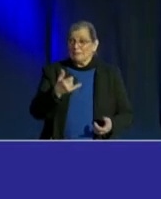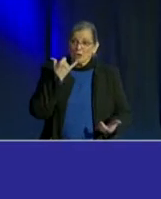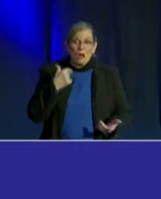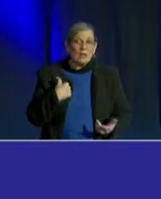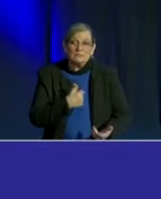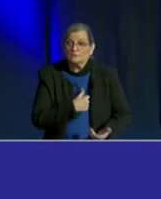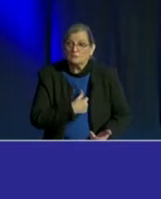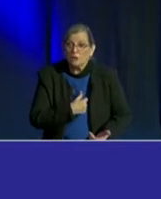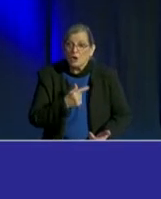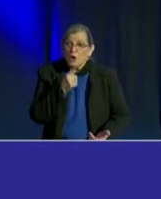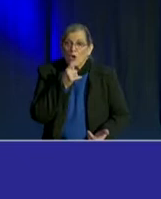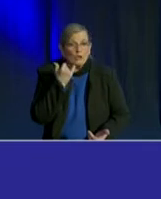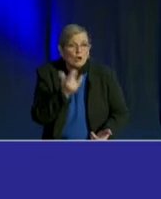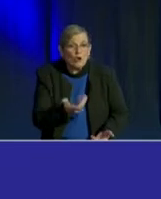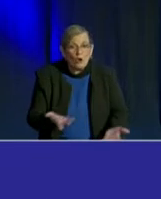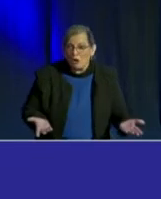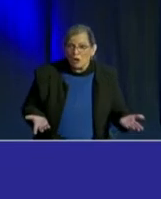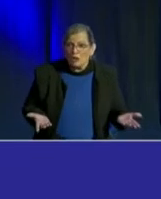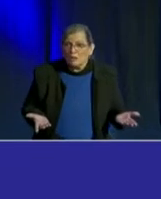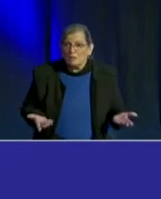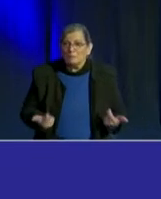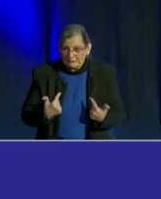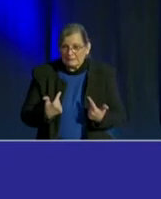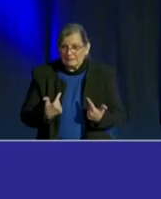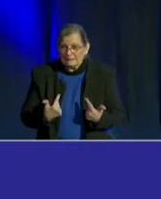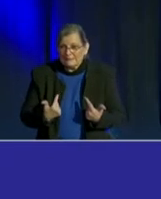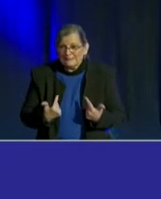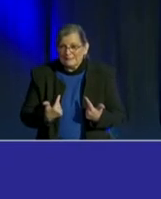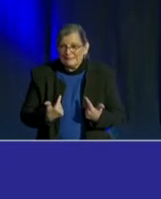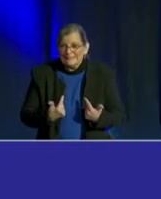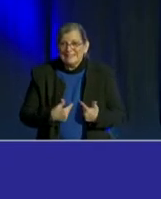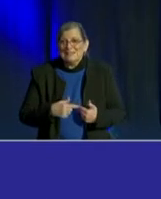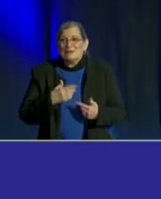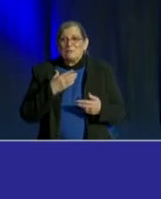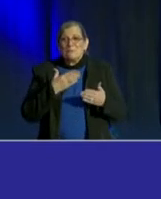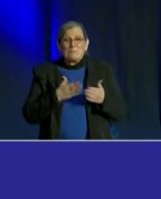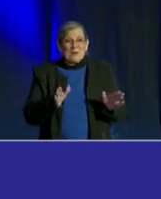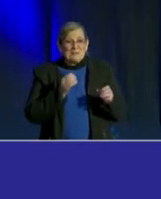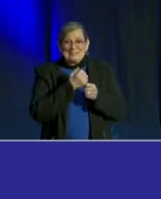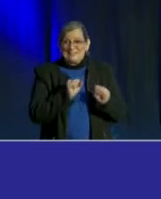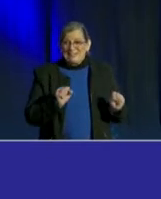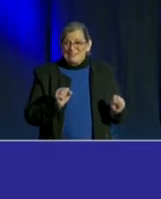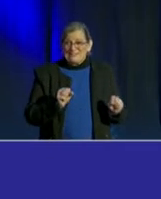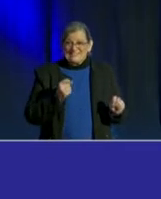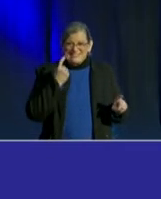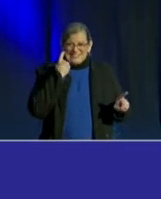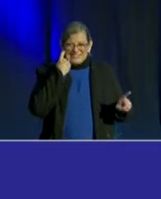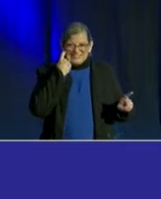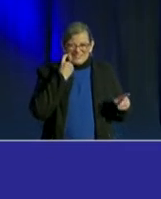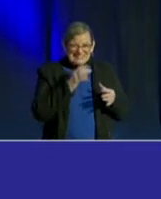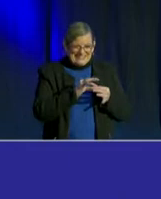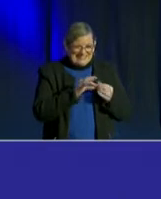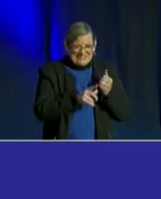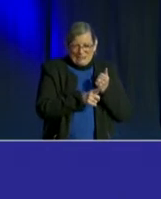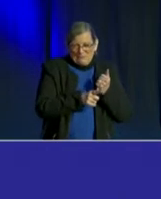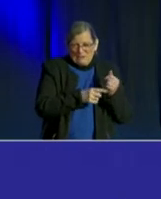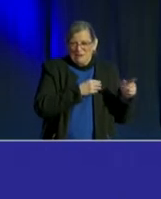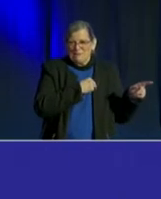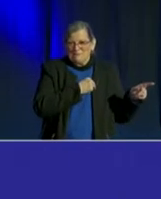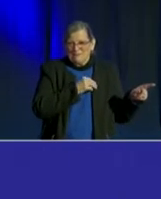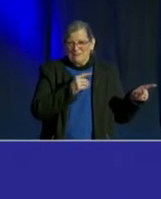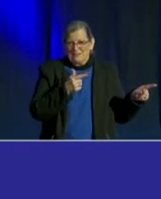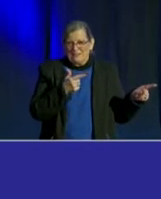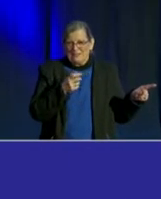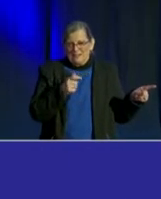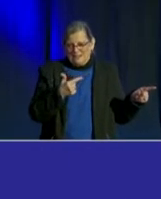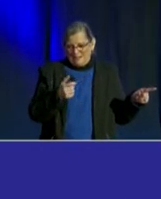And then, of course, you have public safety. And we know that we've just heard from Deputy Mayor Gildart. And I don't